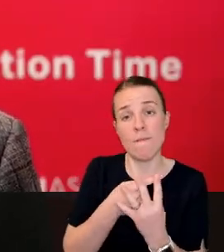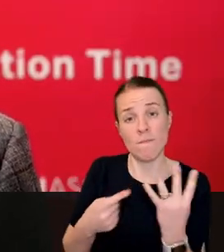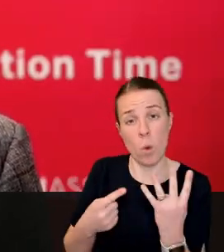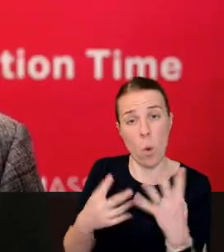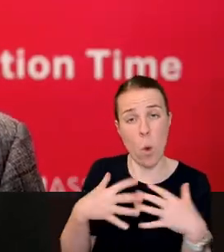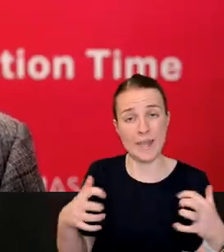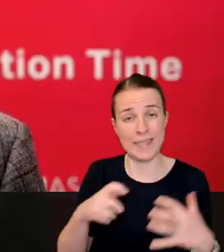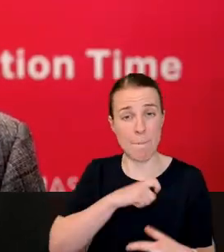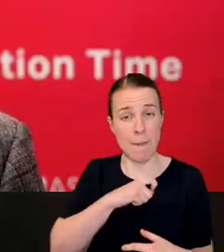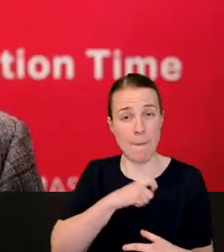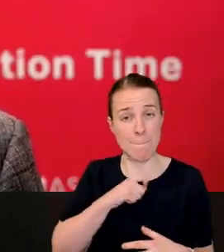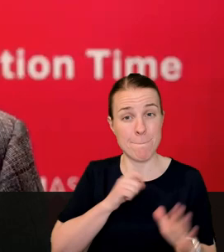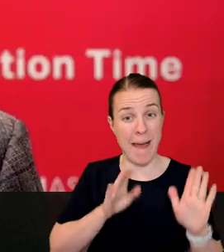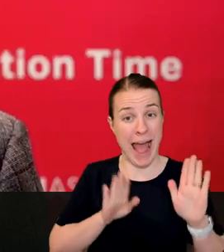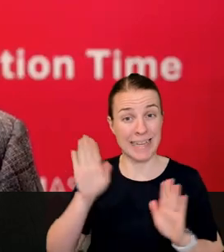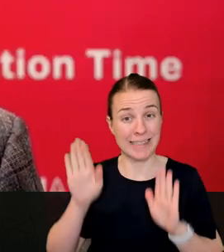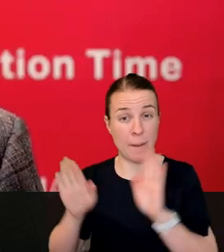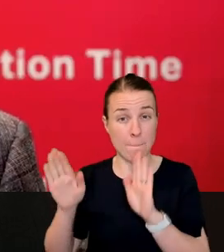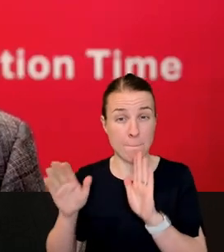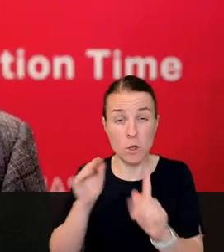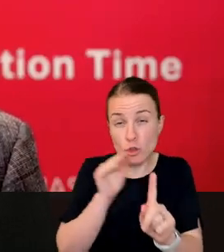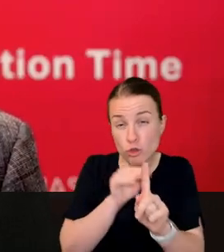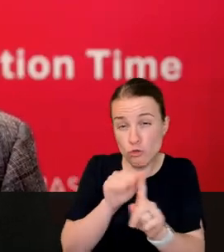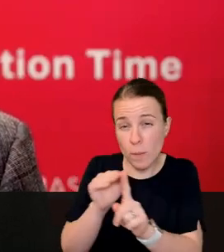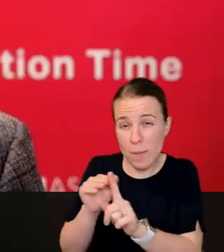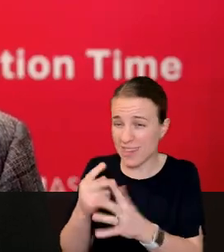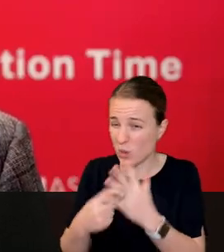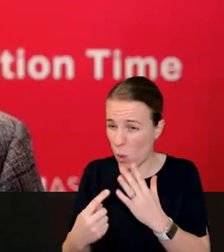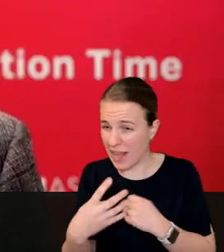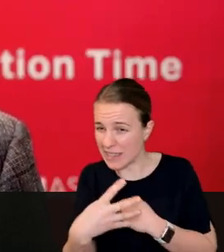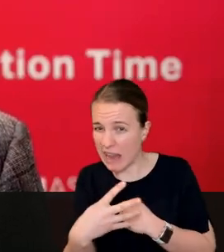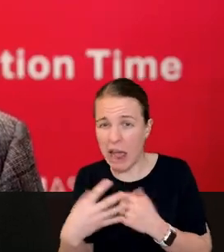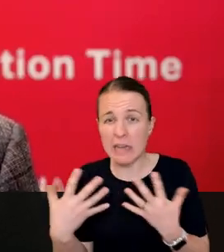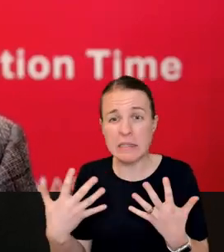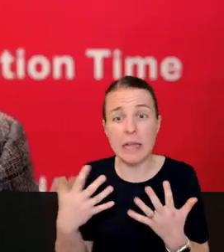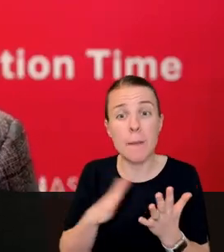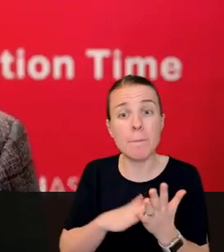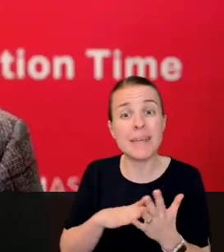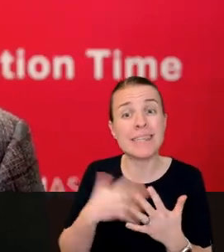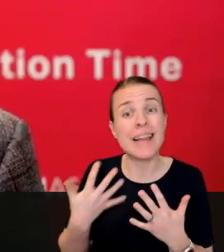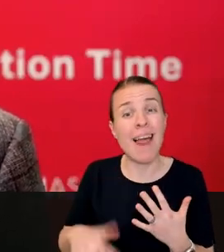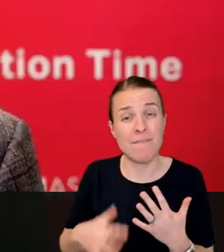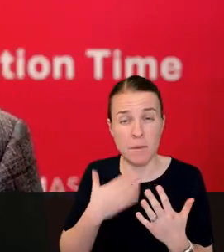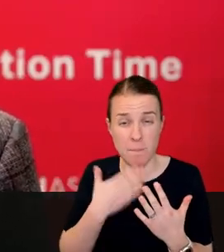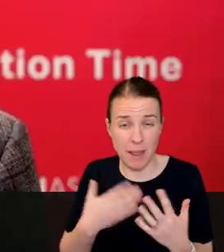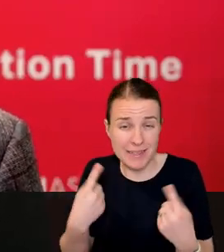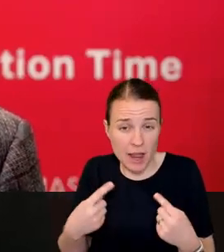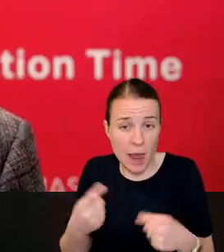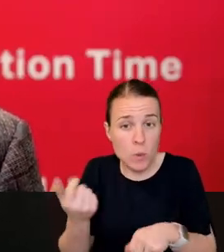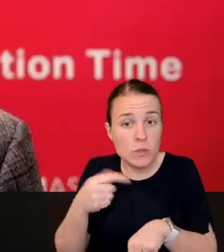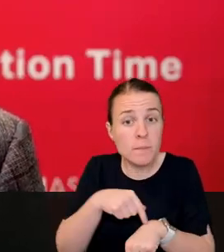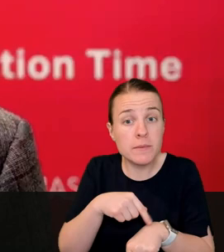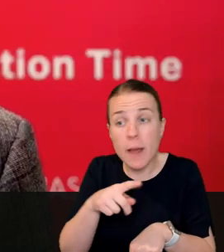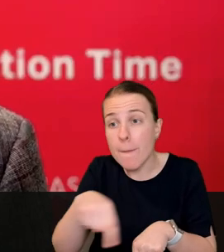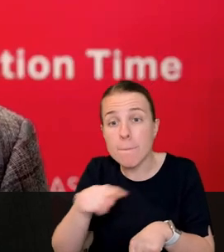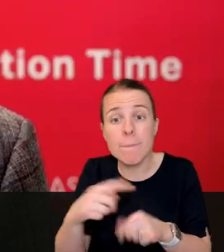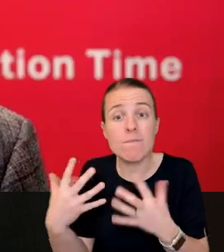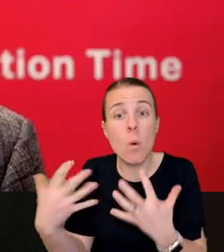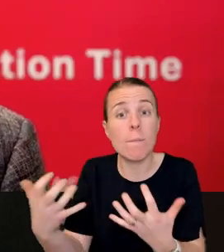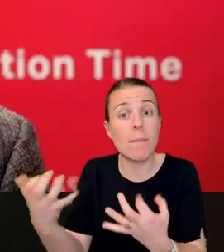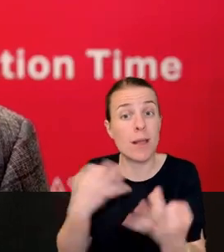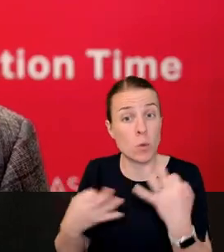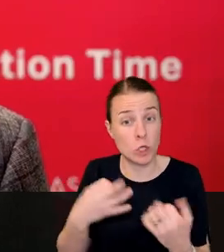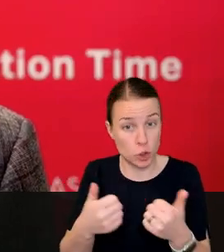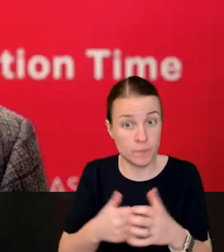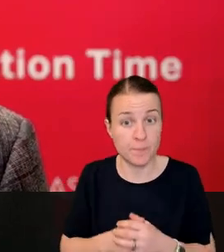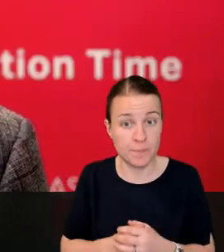in on this. Can I just remind you, we've only got about 9 to 10 minutes left, so if you could allow some time for us to get to the